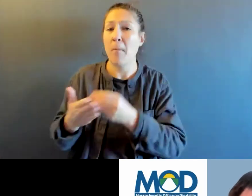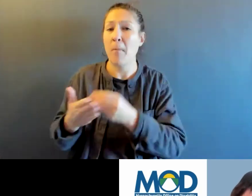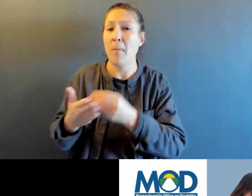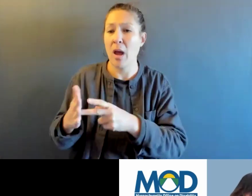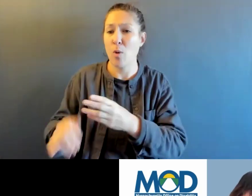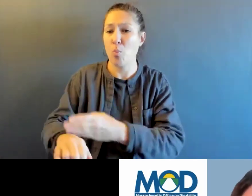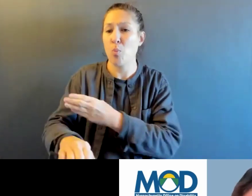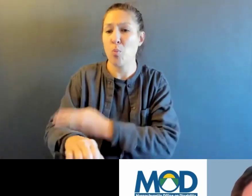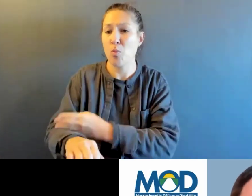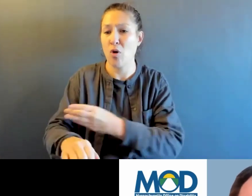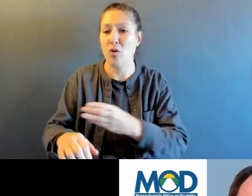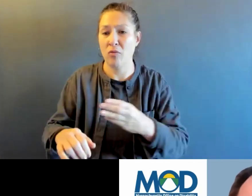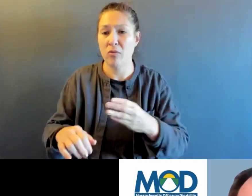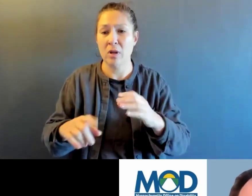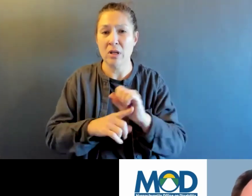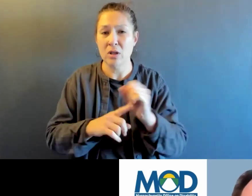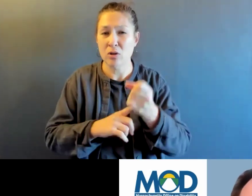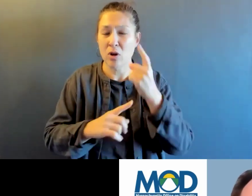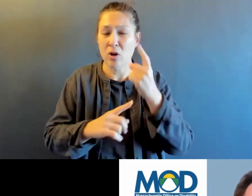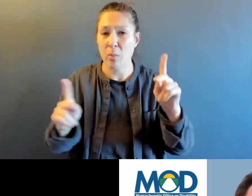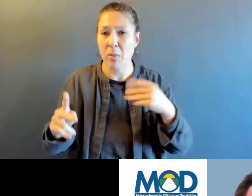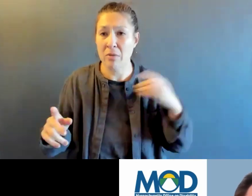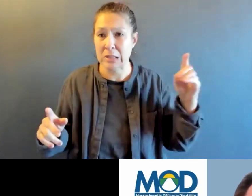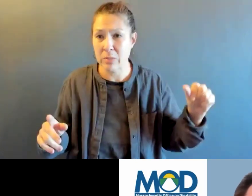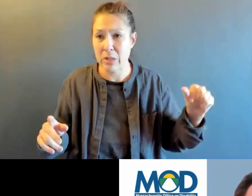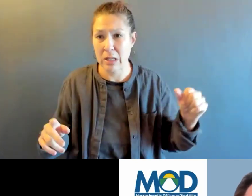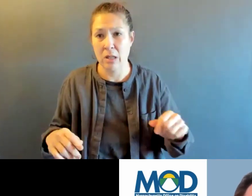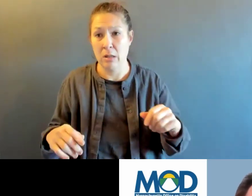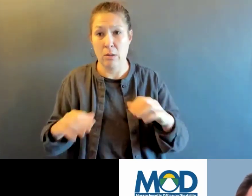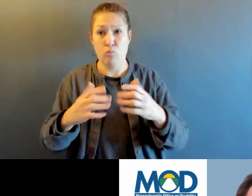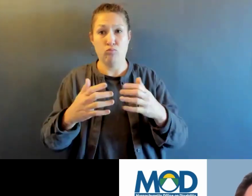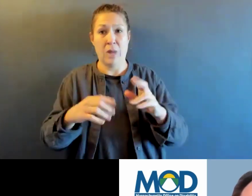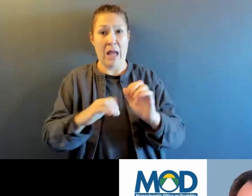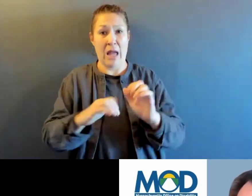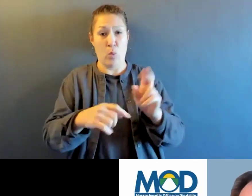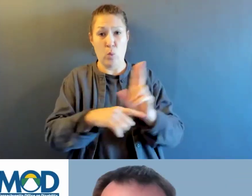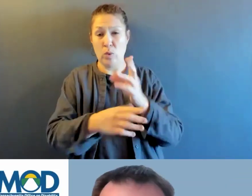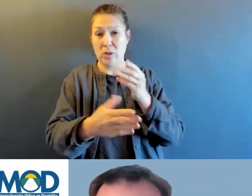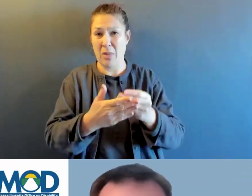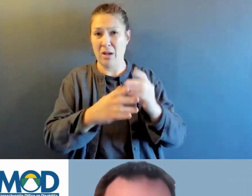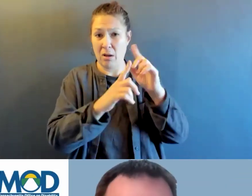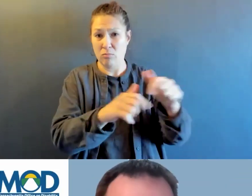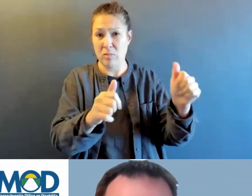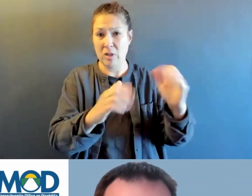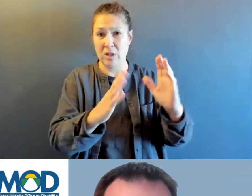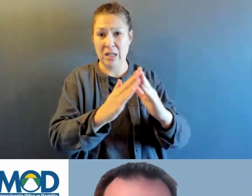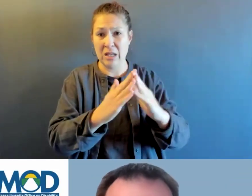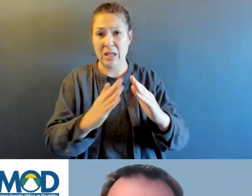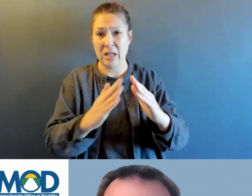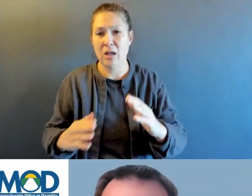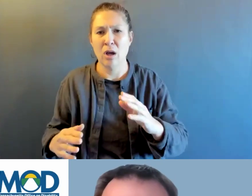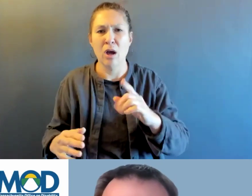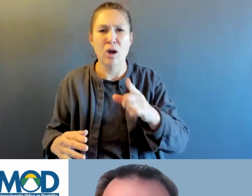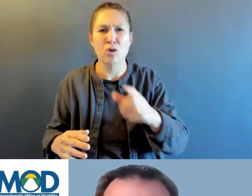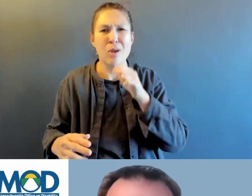are your choice, the commission's choice. I would not, you're not paying for repaving a street, but you're going